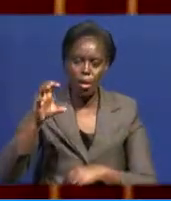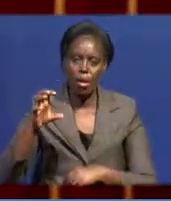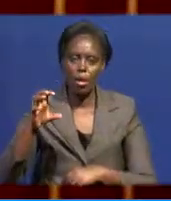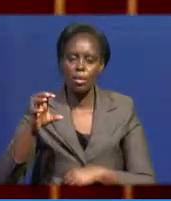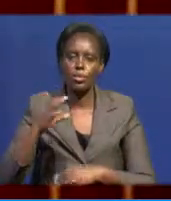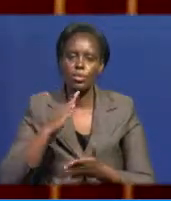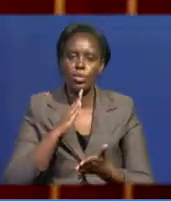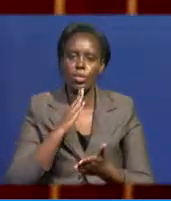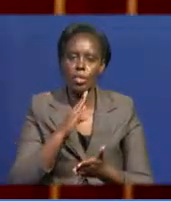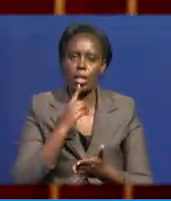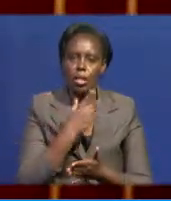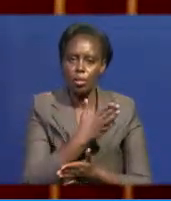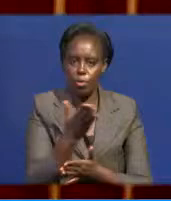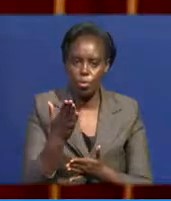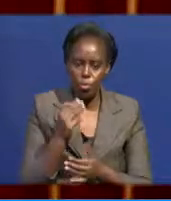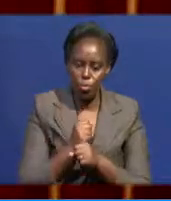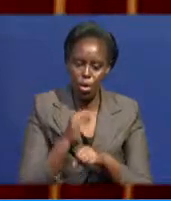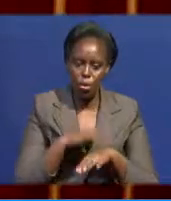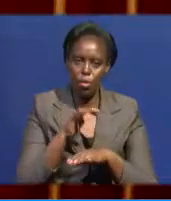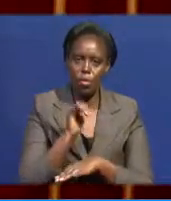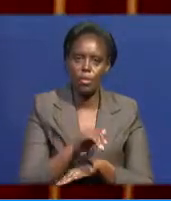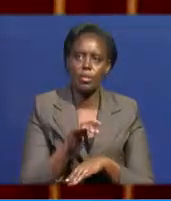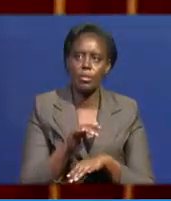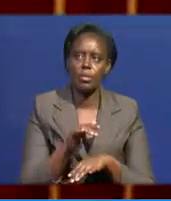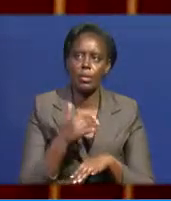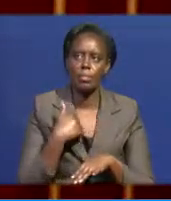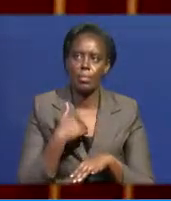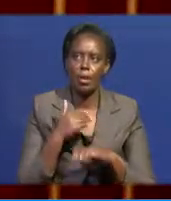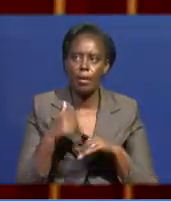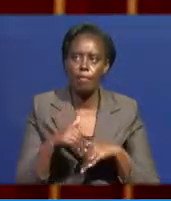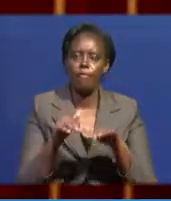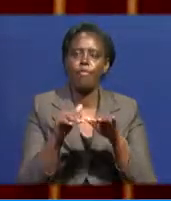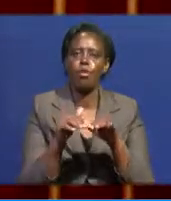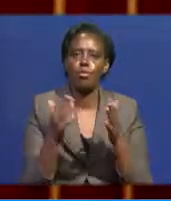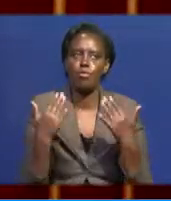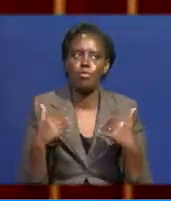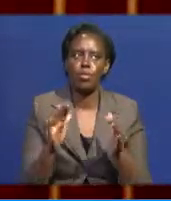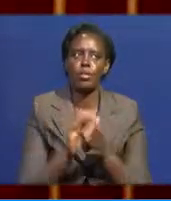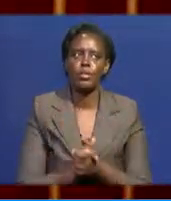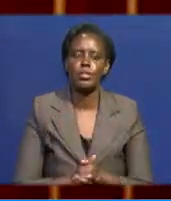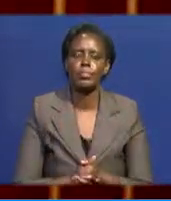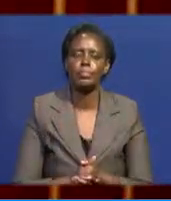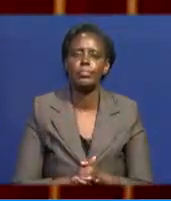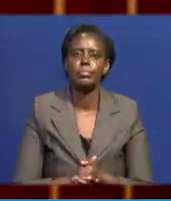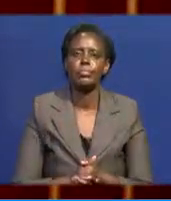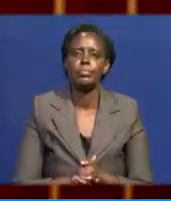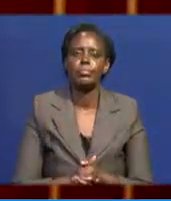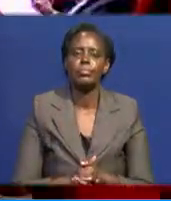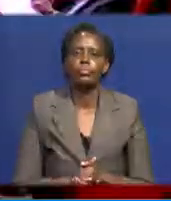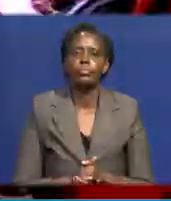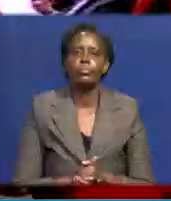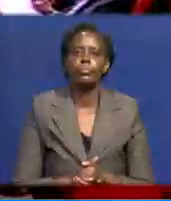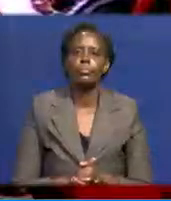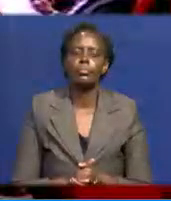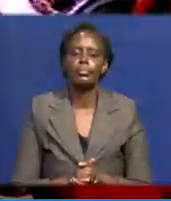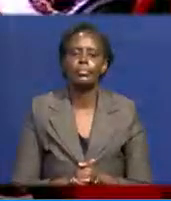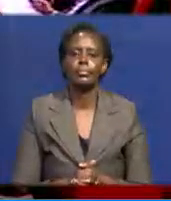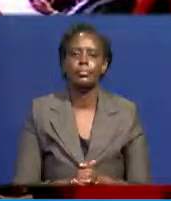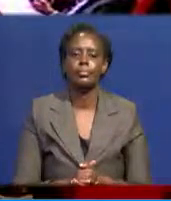I can assure you I will work on those. I've taken it up already, Honorable Speaker.